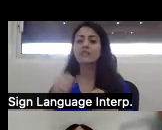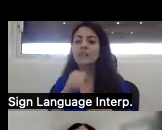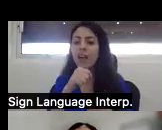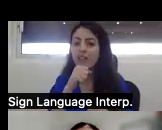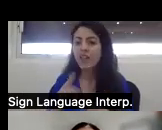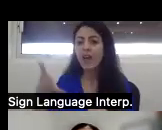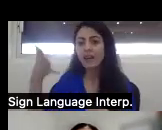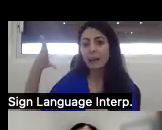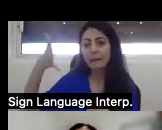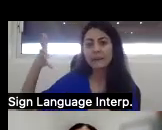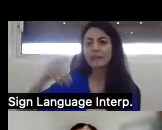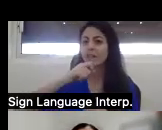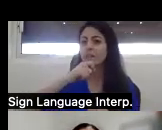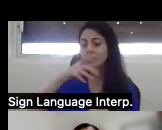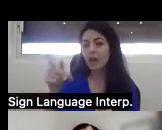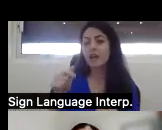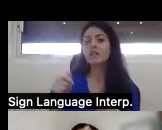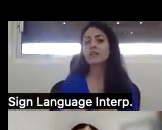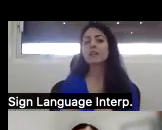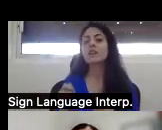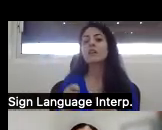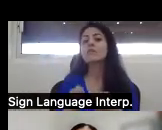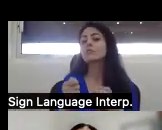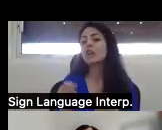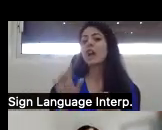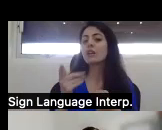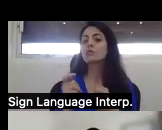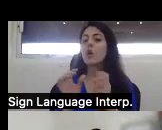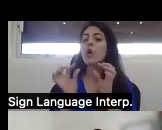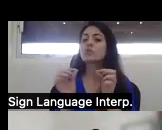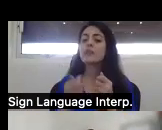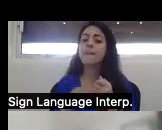but again, it's a very low percentage of the population that